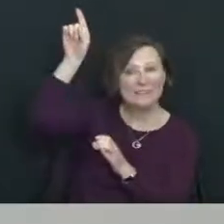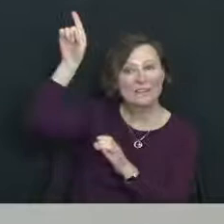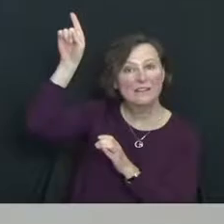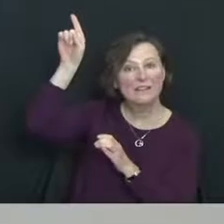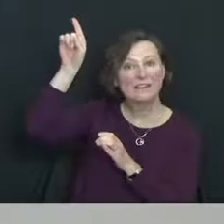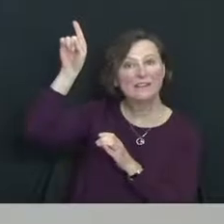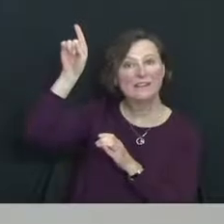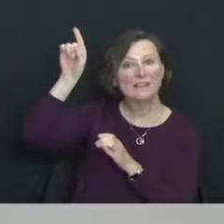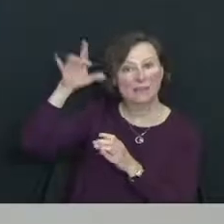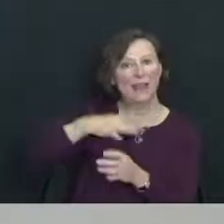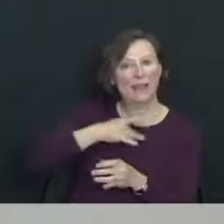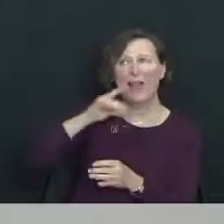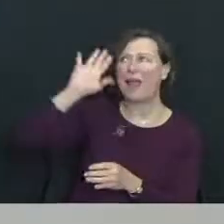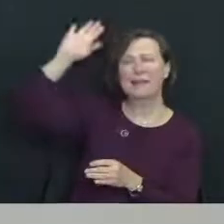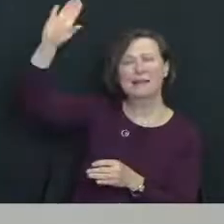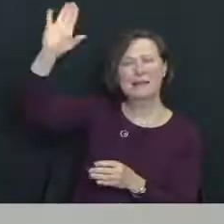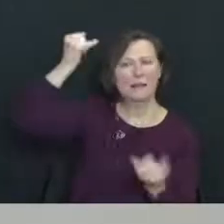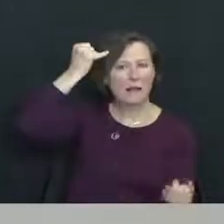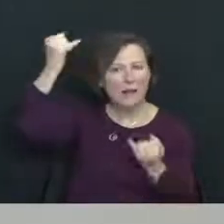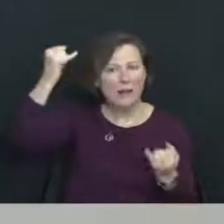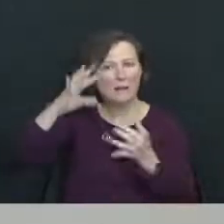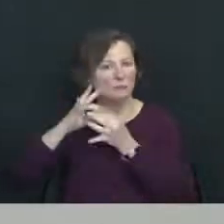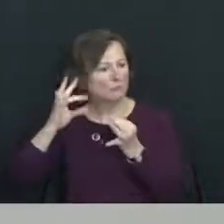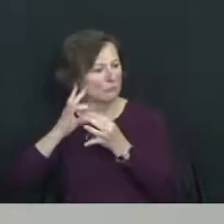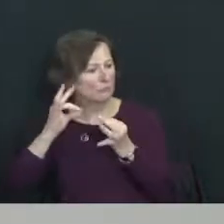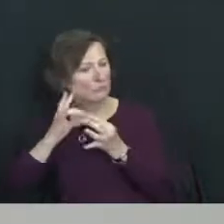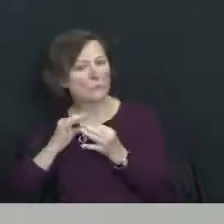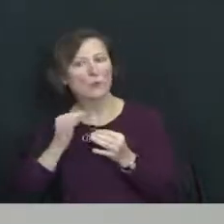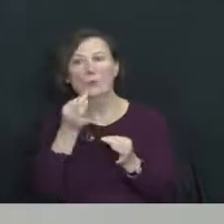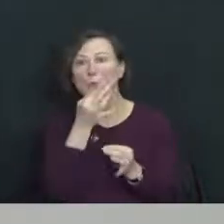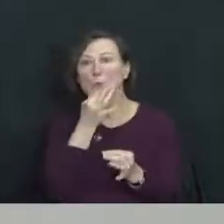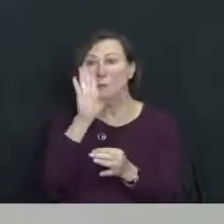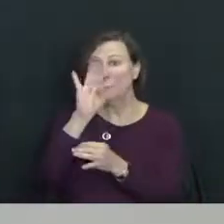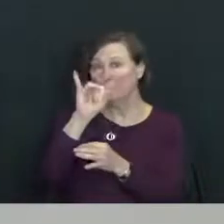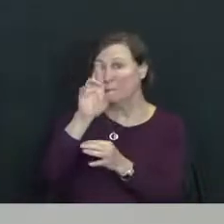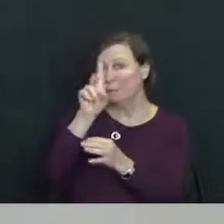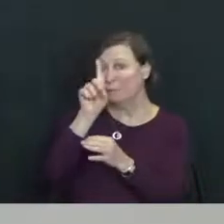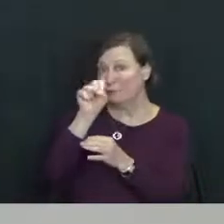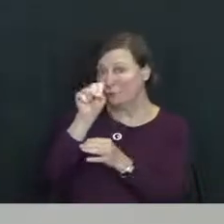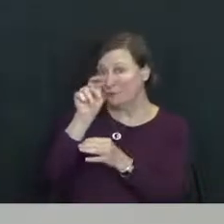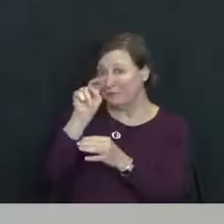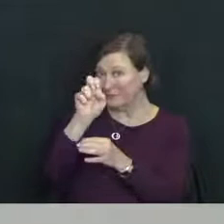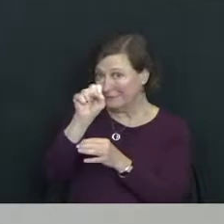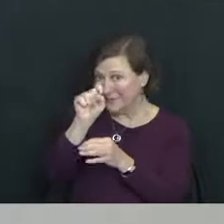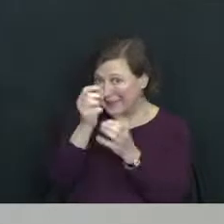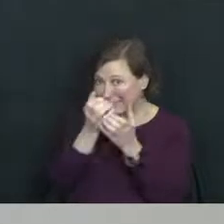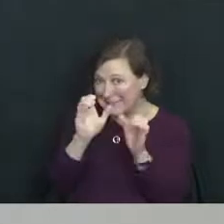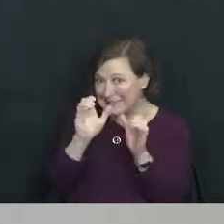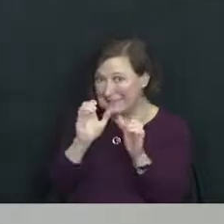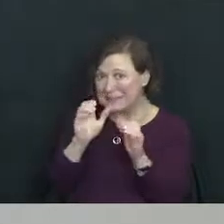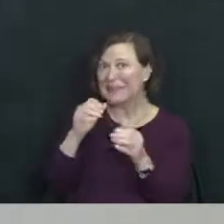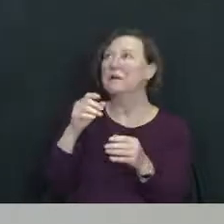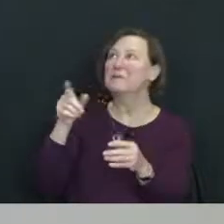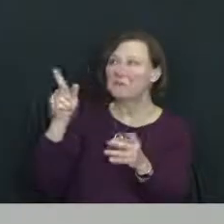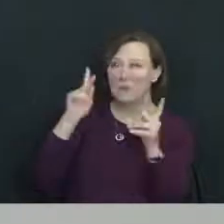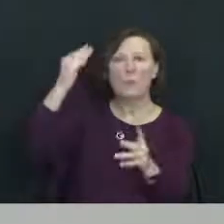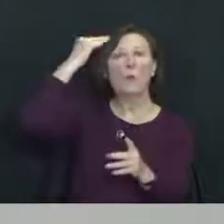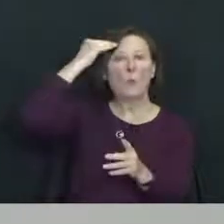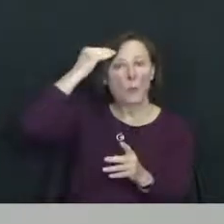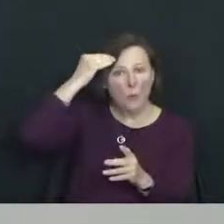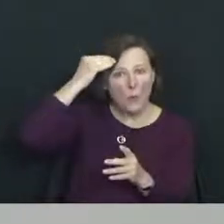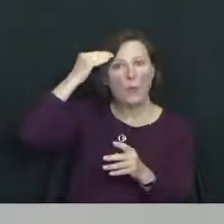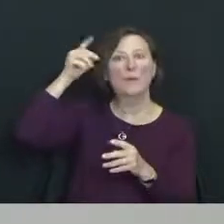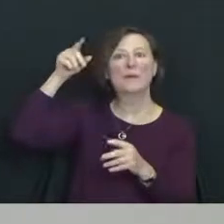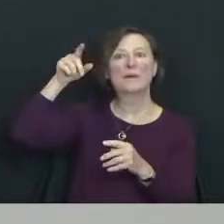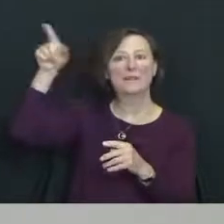the things he had to say, and soon Bird's Nest became known for his kind and thoughtful words. After